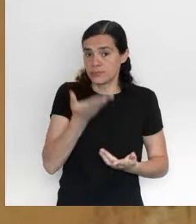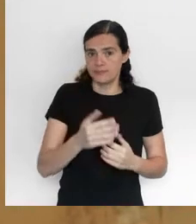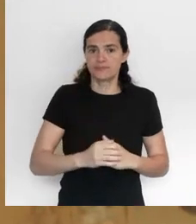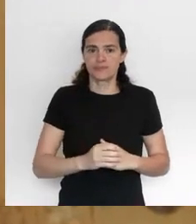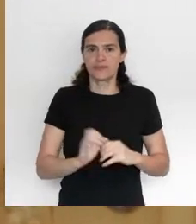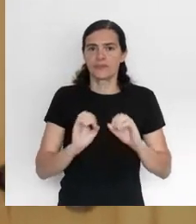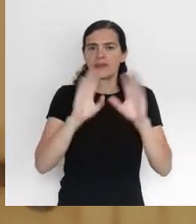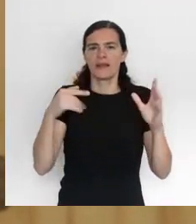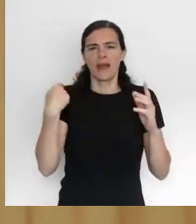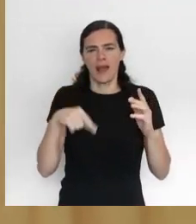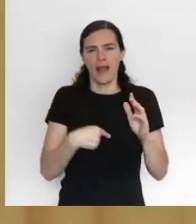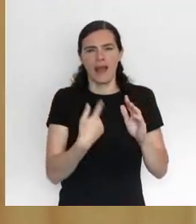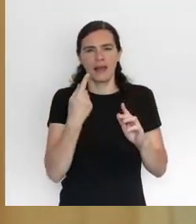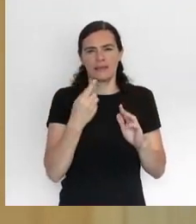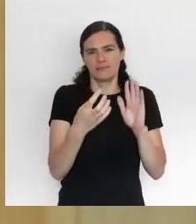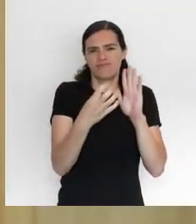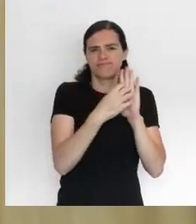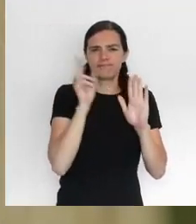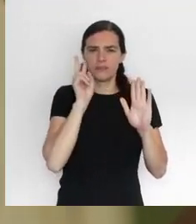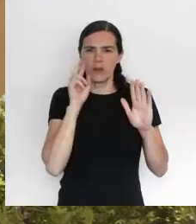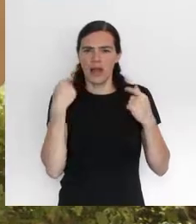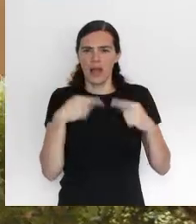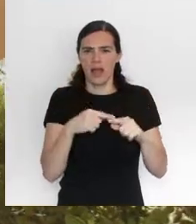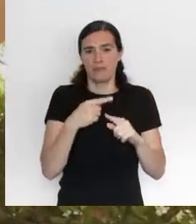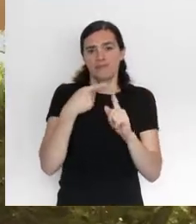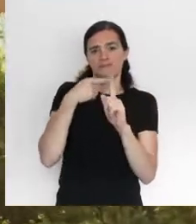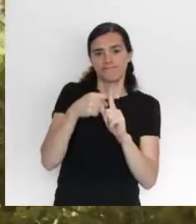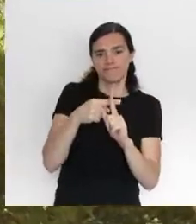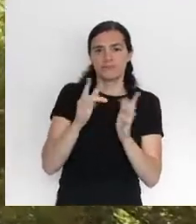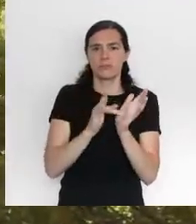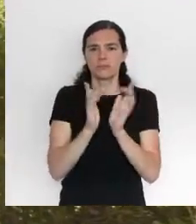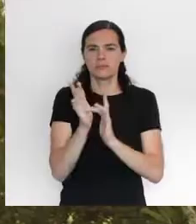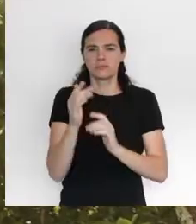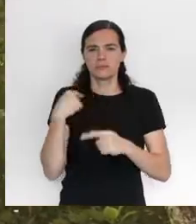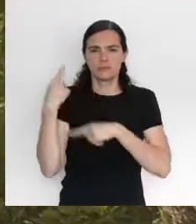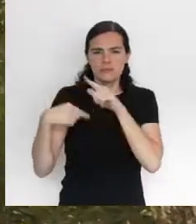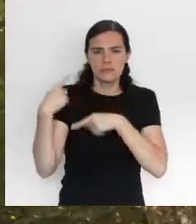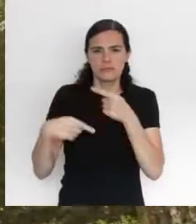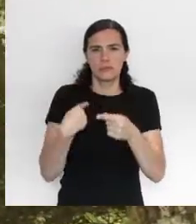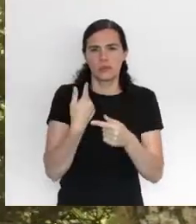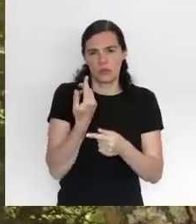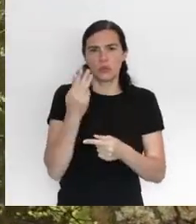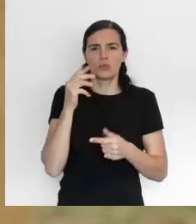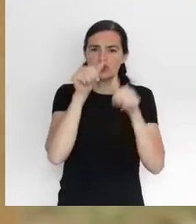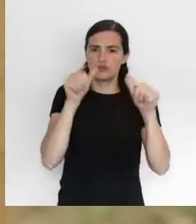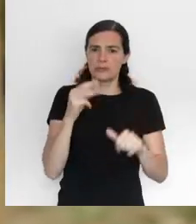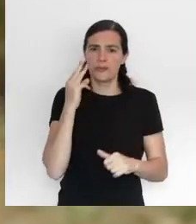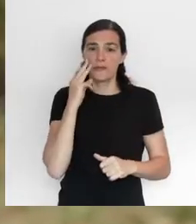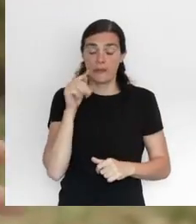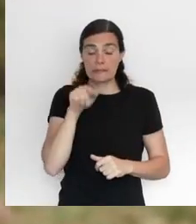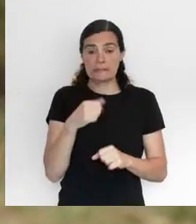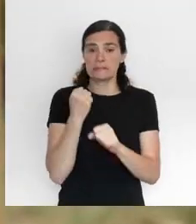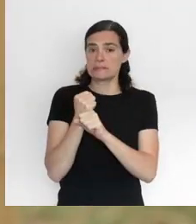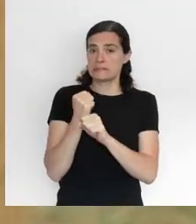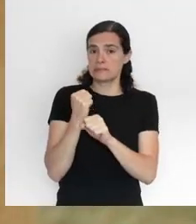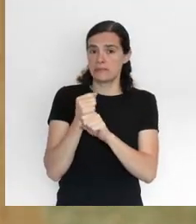That's it. Of course, it has a symbolic value, crucifixion, Christian tradition, belief system. So this